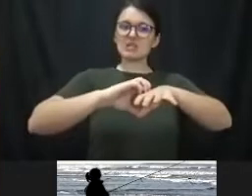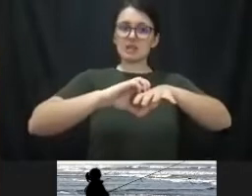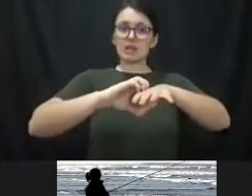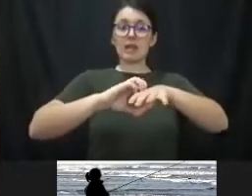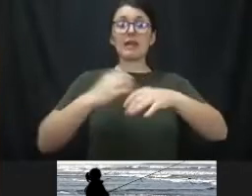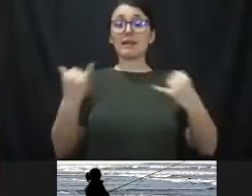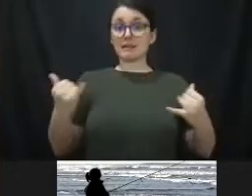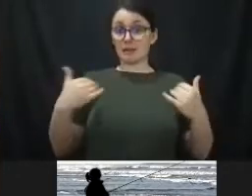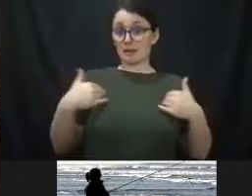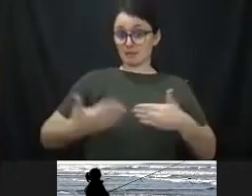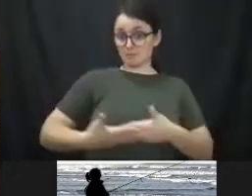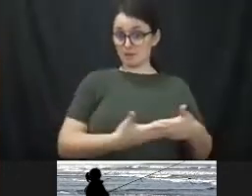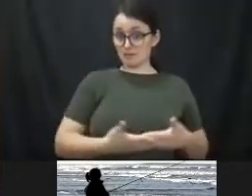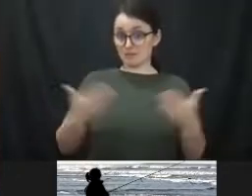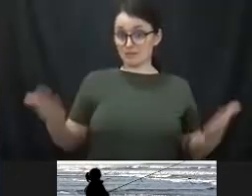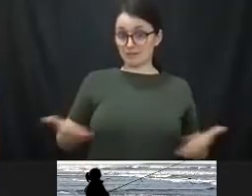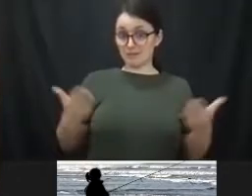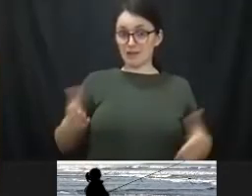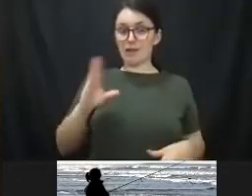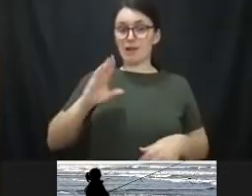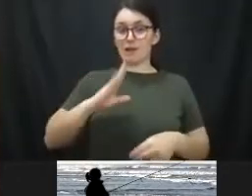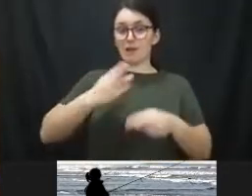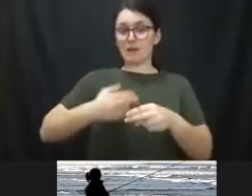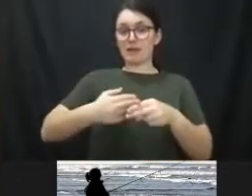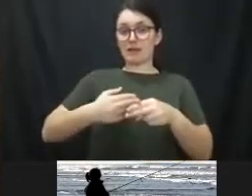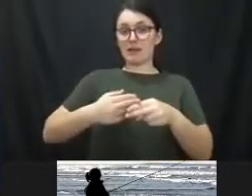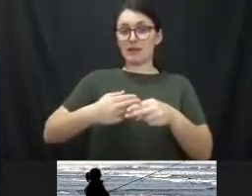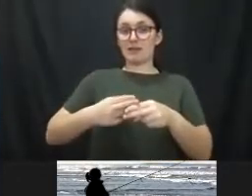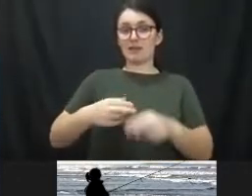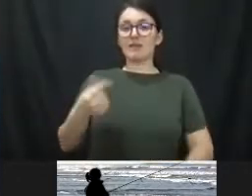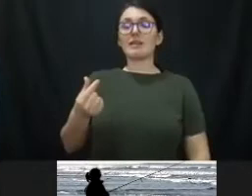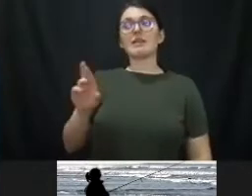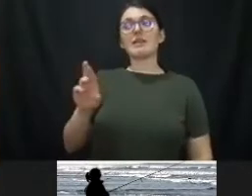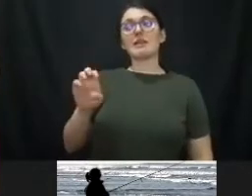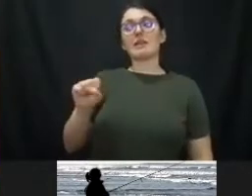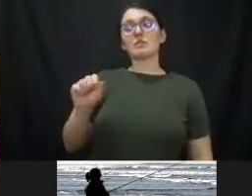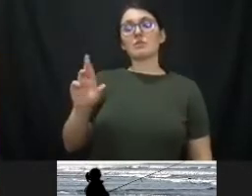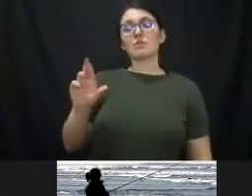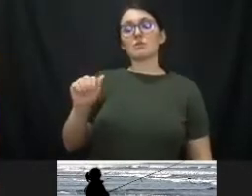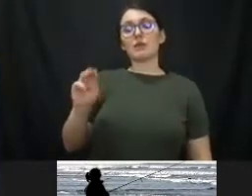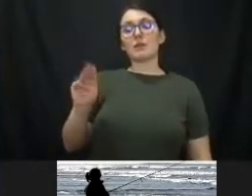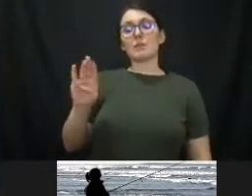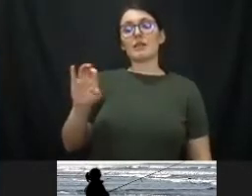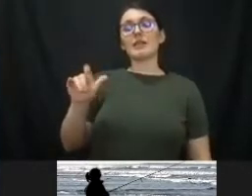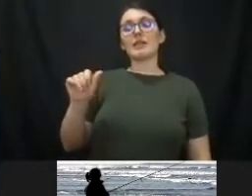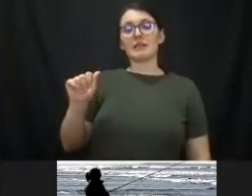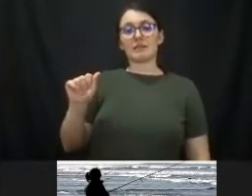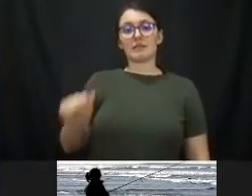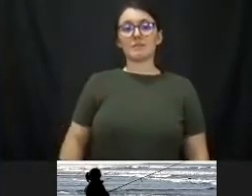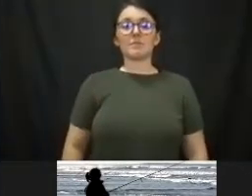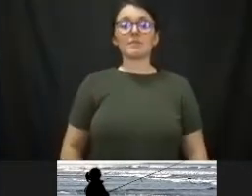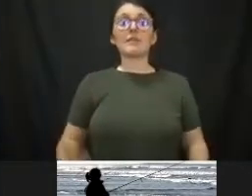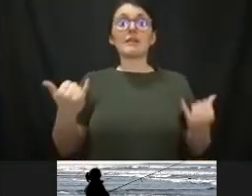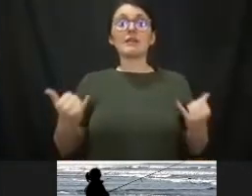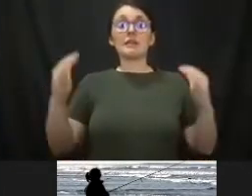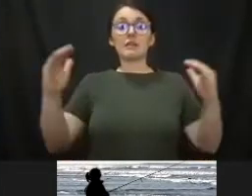here. And her name is, again, is Rambolina. And then we have another one. His name is